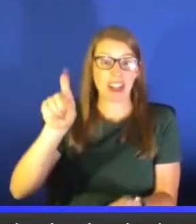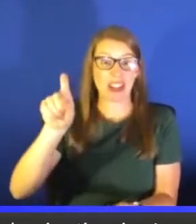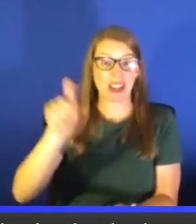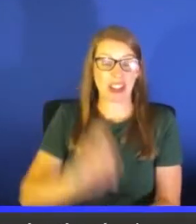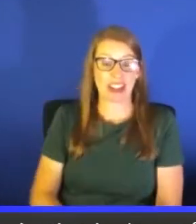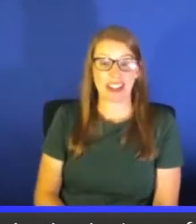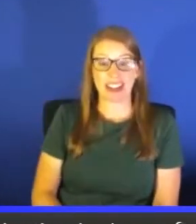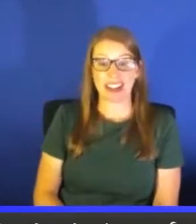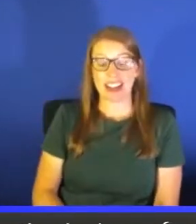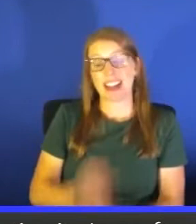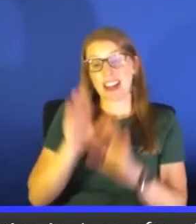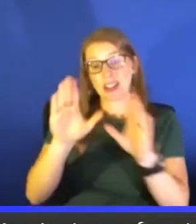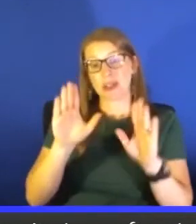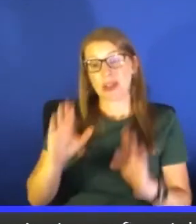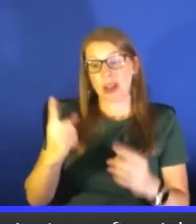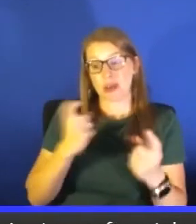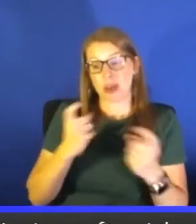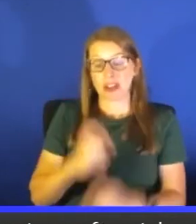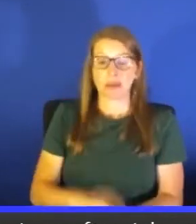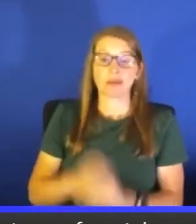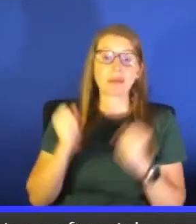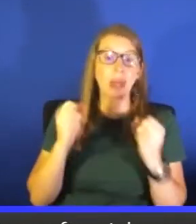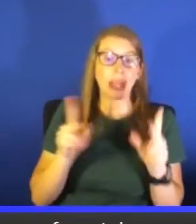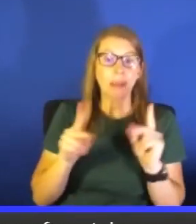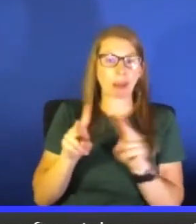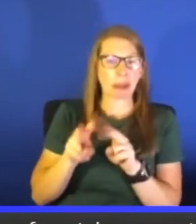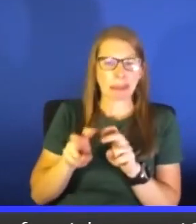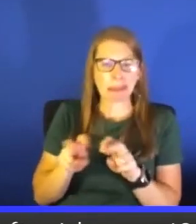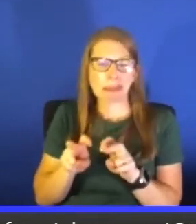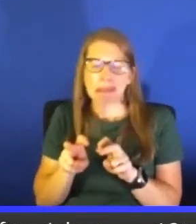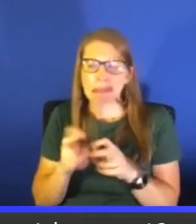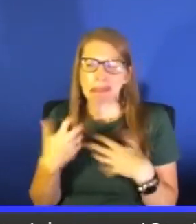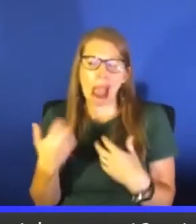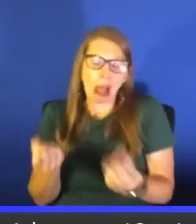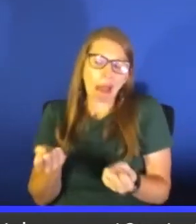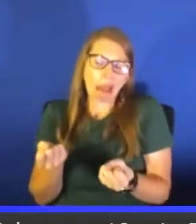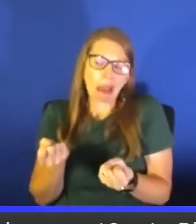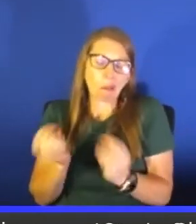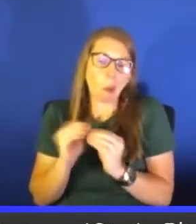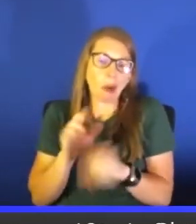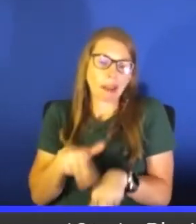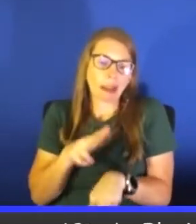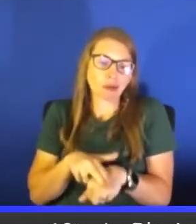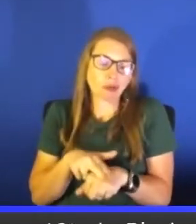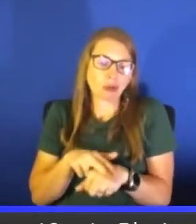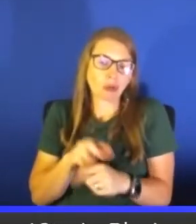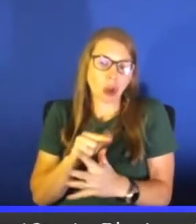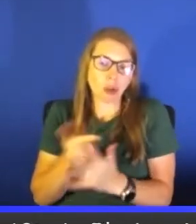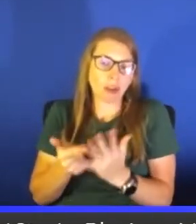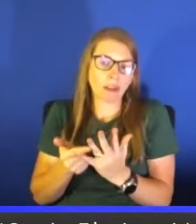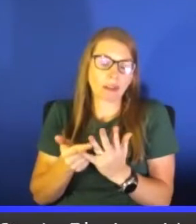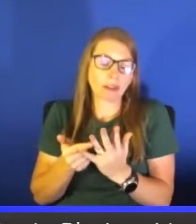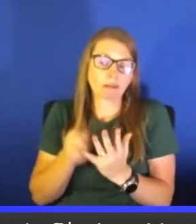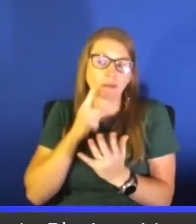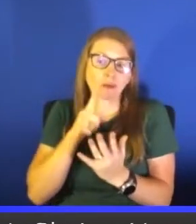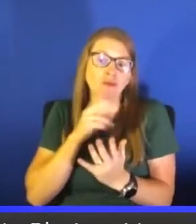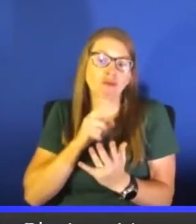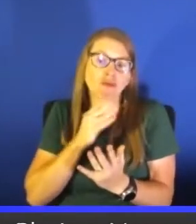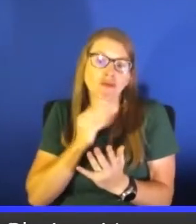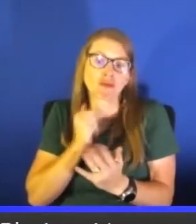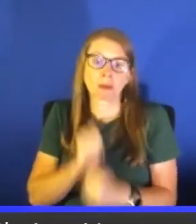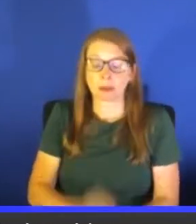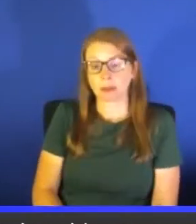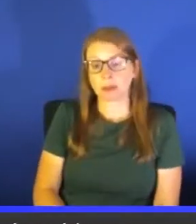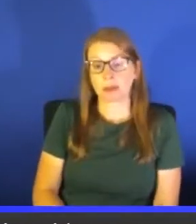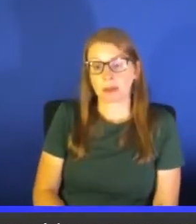actually a great question. That's something that a lot of people look at, is looking at healthier, more natural alternatives to sugars, and so enhancing your foods with those